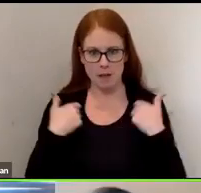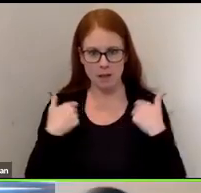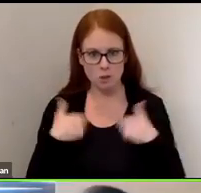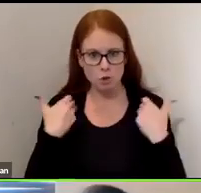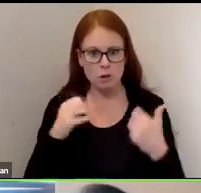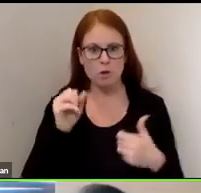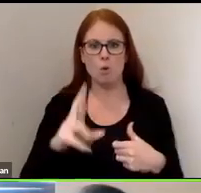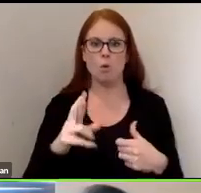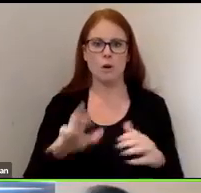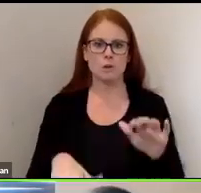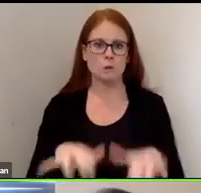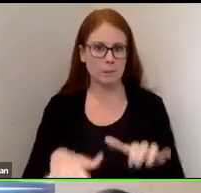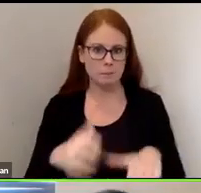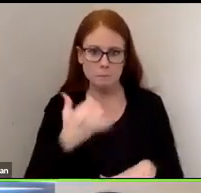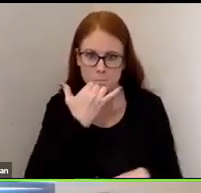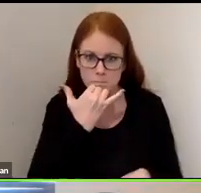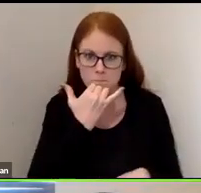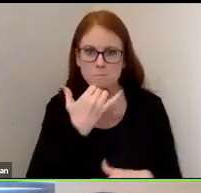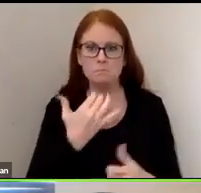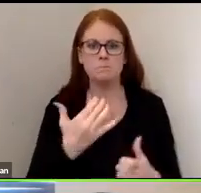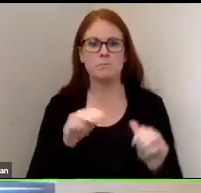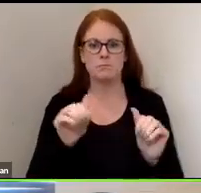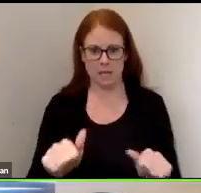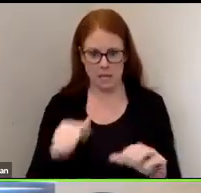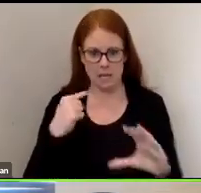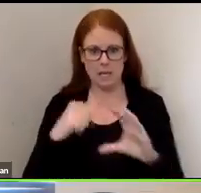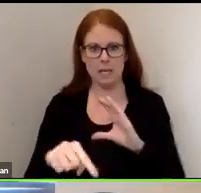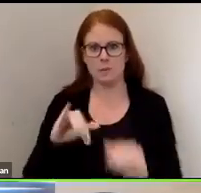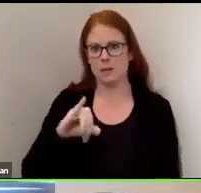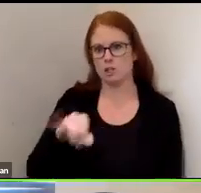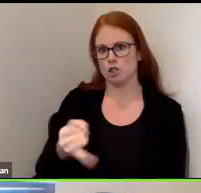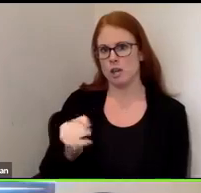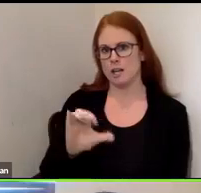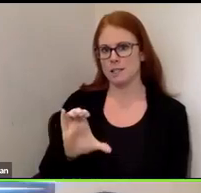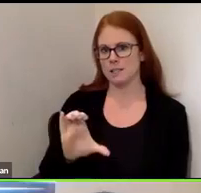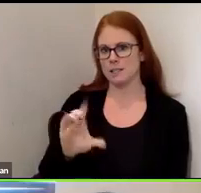you know, maybe you typed it in incorrectly, you can email